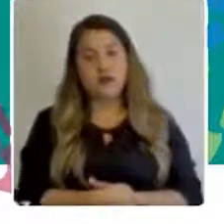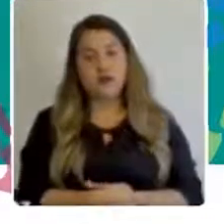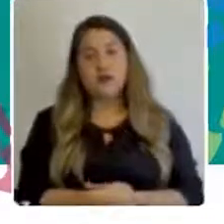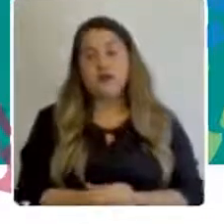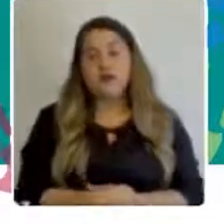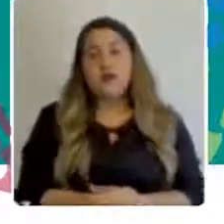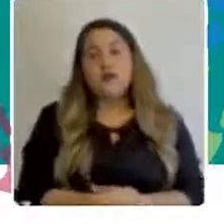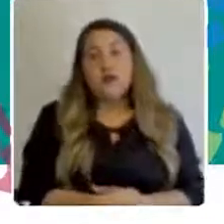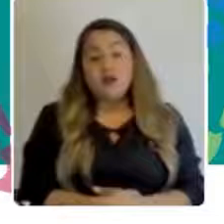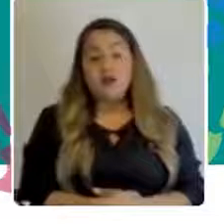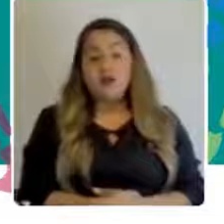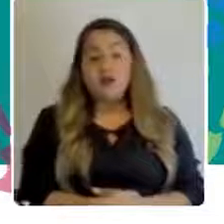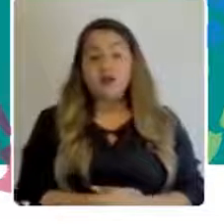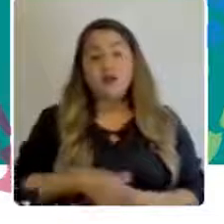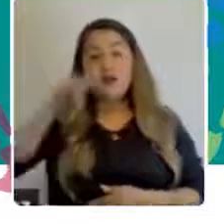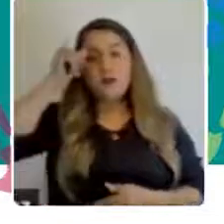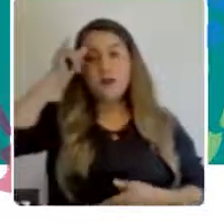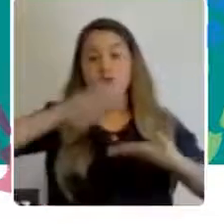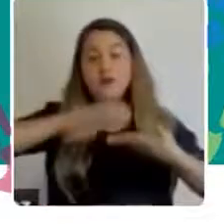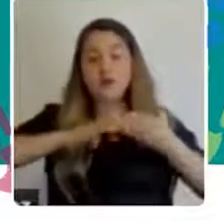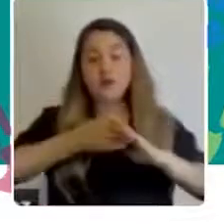aprobación